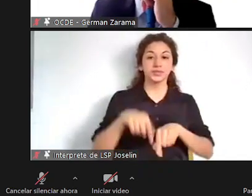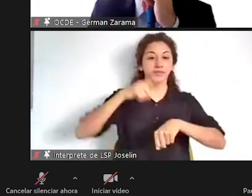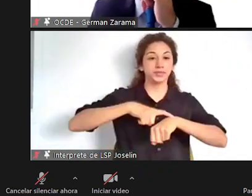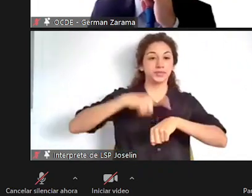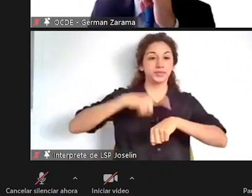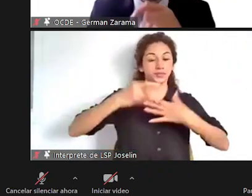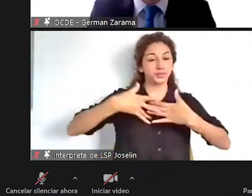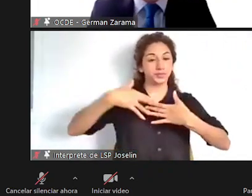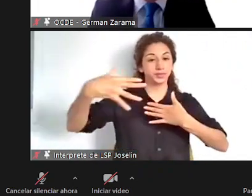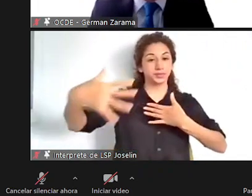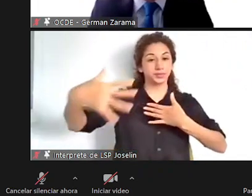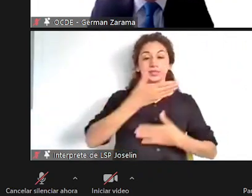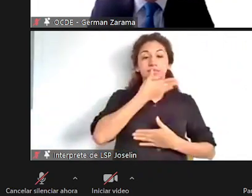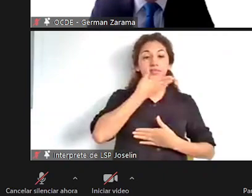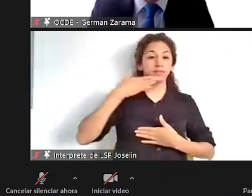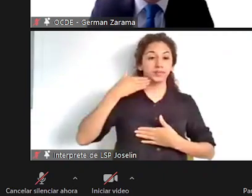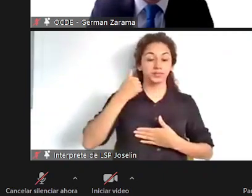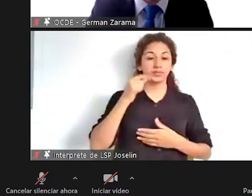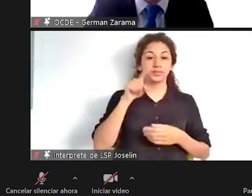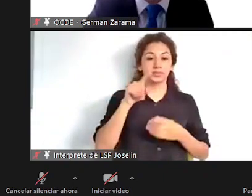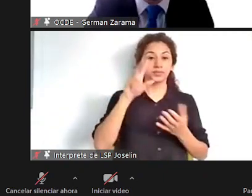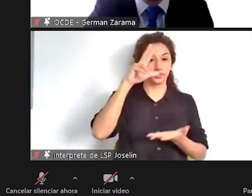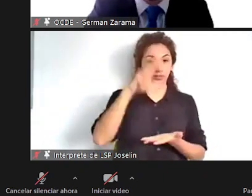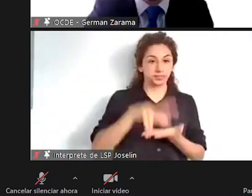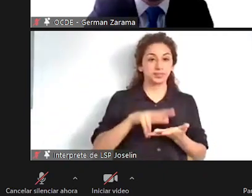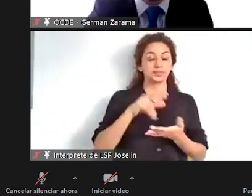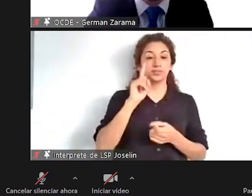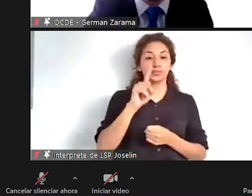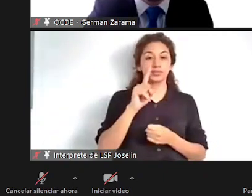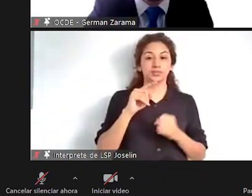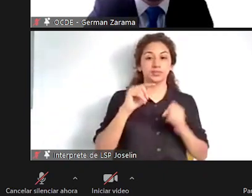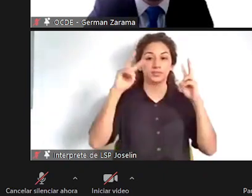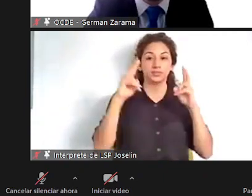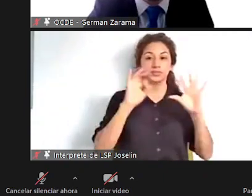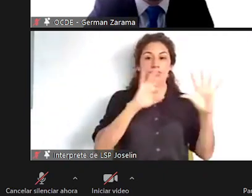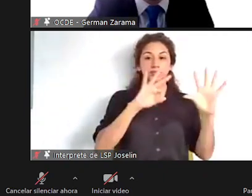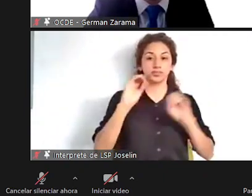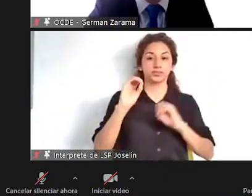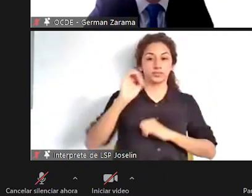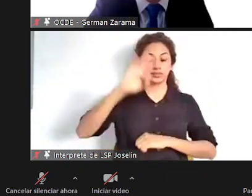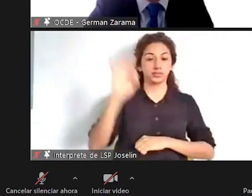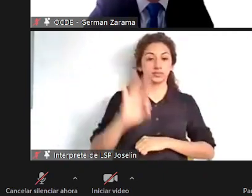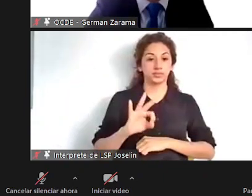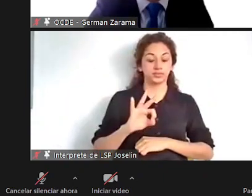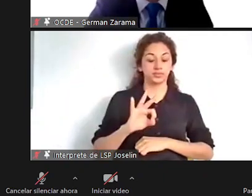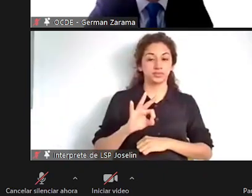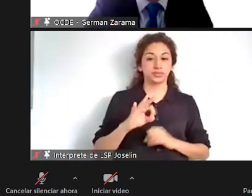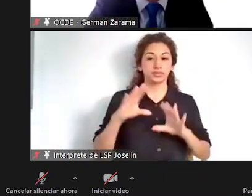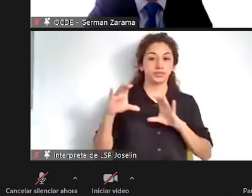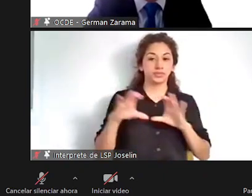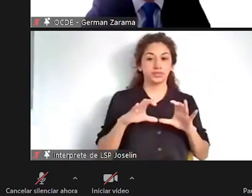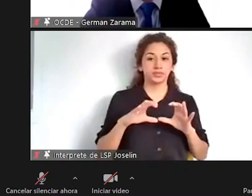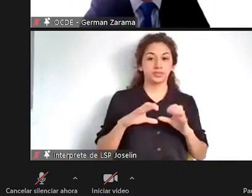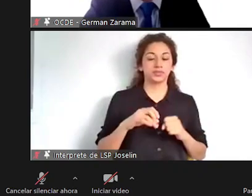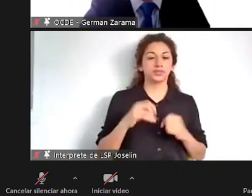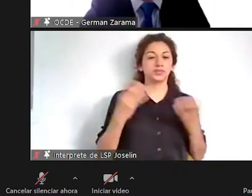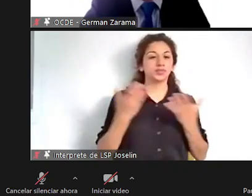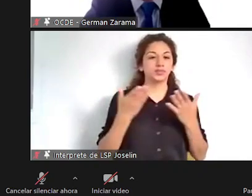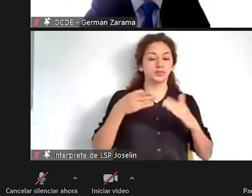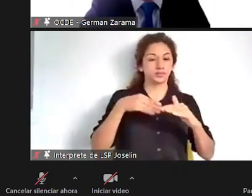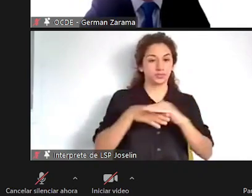the legal security and the long term to improve a regulation that